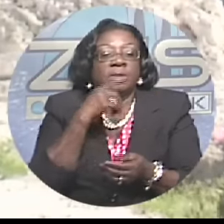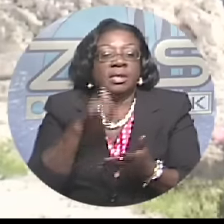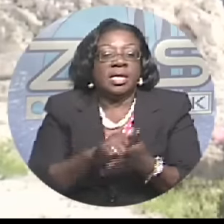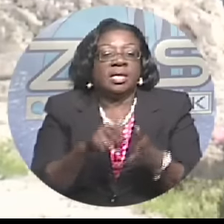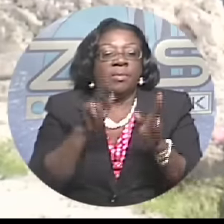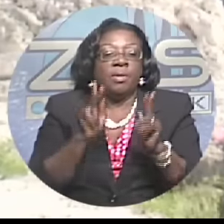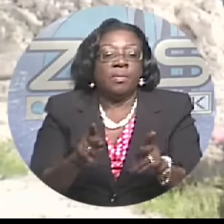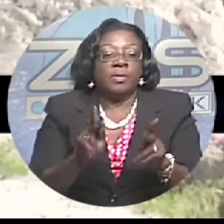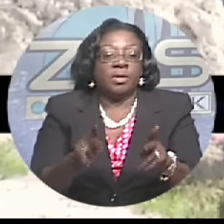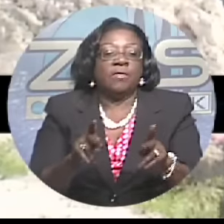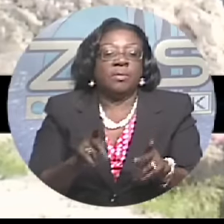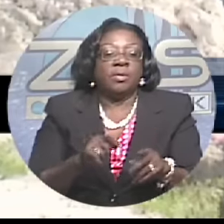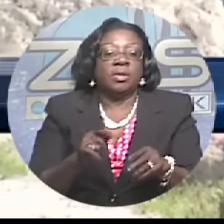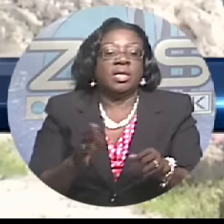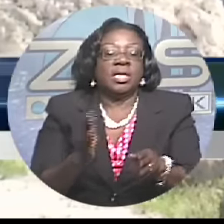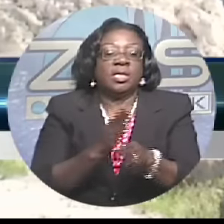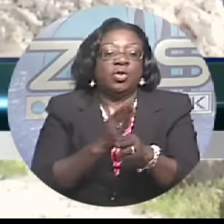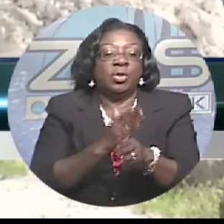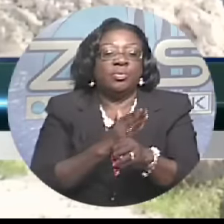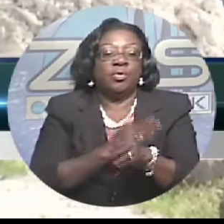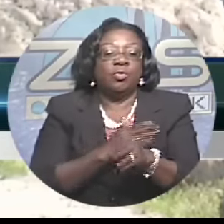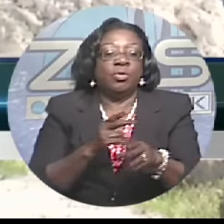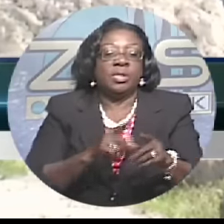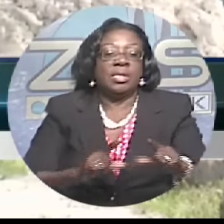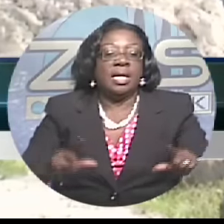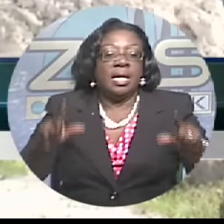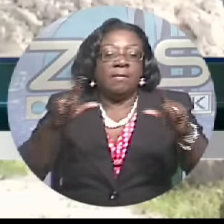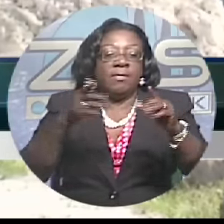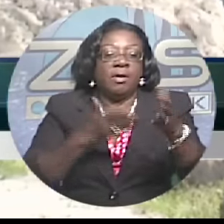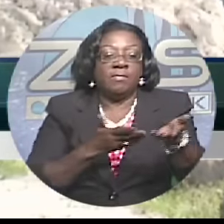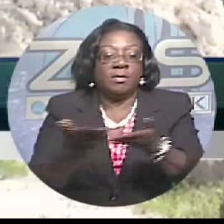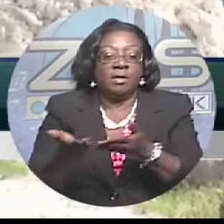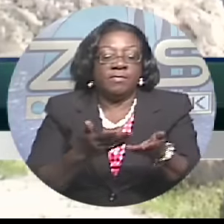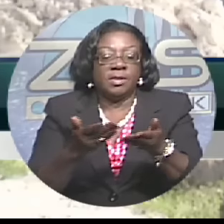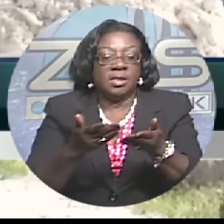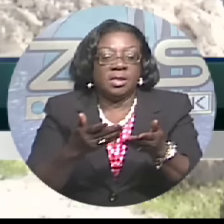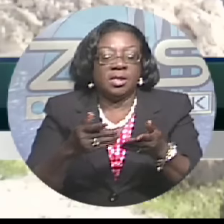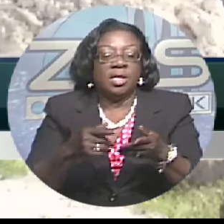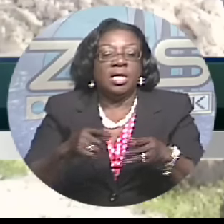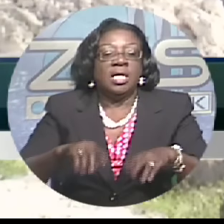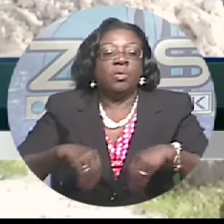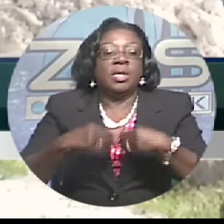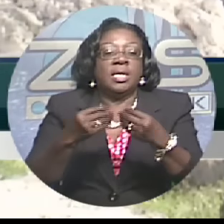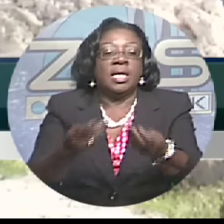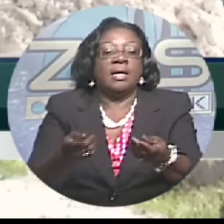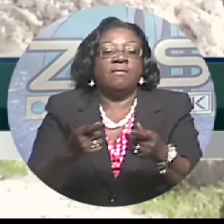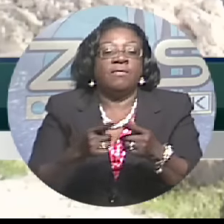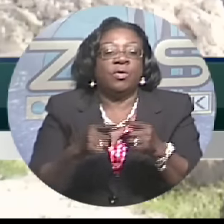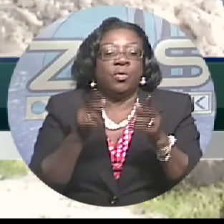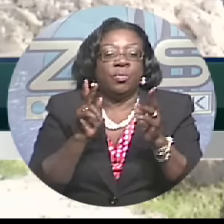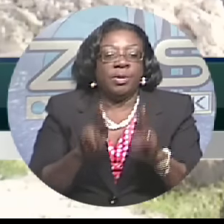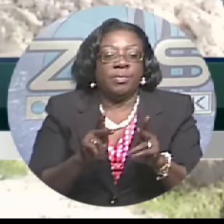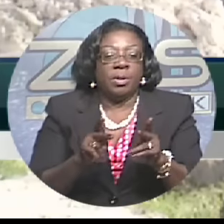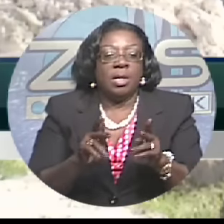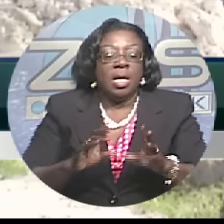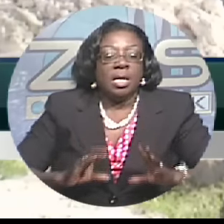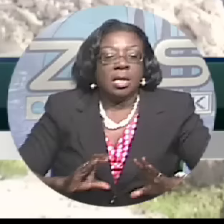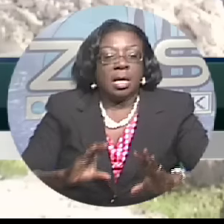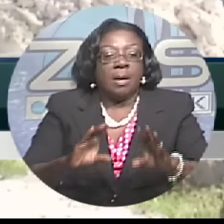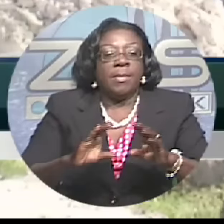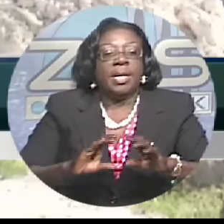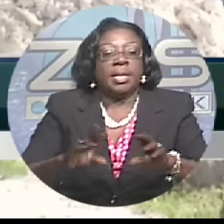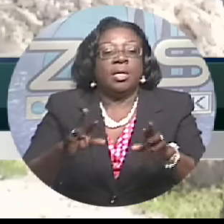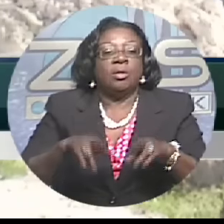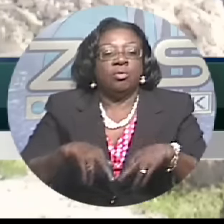of the project is to improve the level of service that he's able to provide for his customers. And with that being said, the Carmichael Road-based